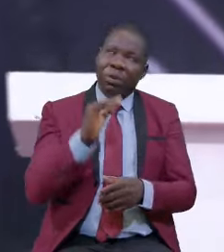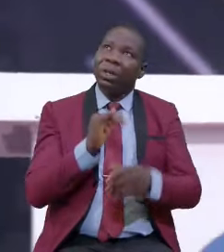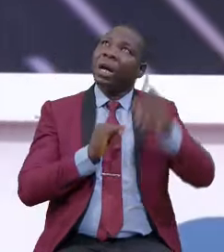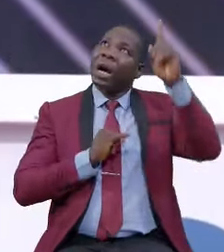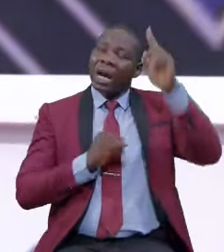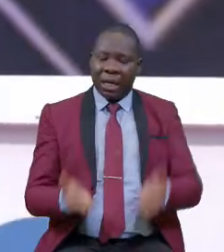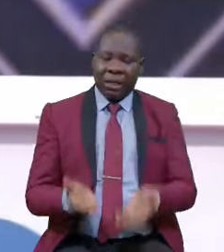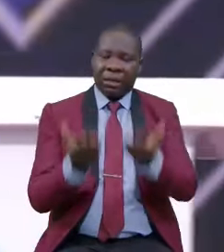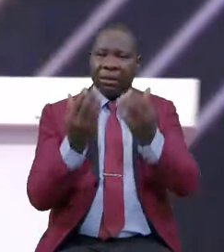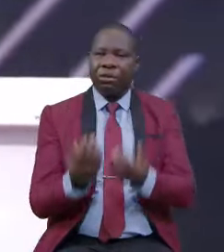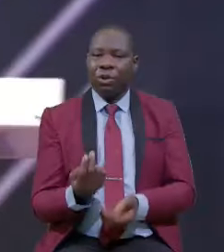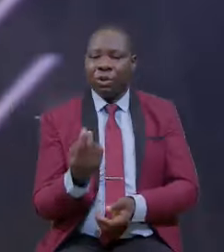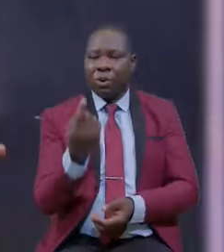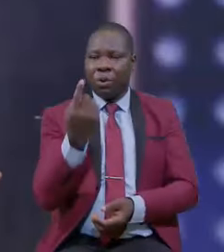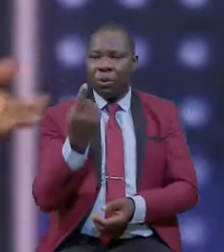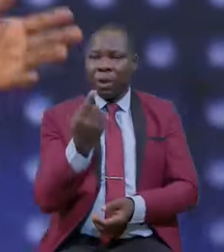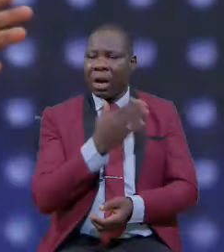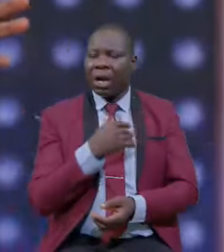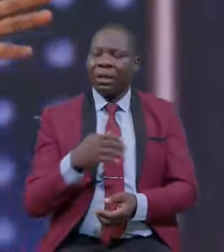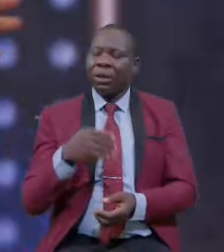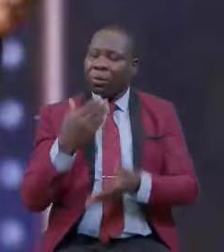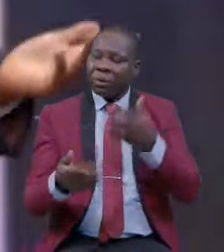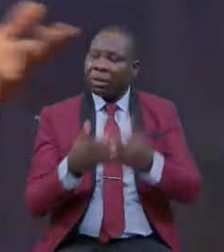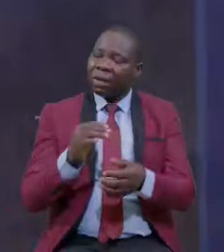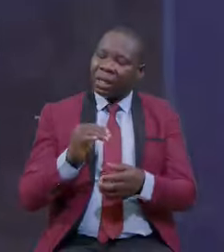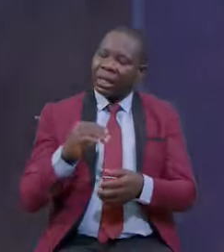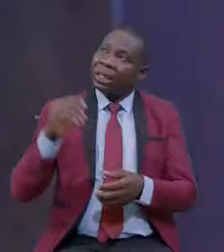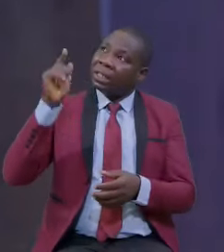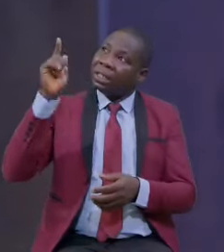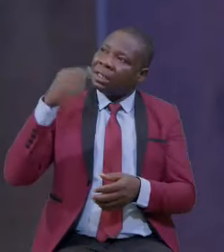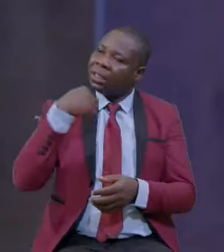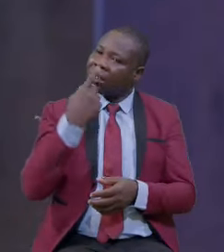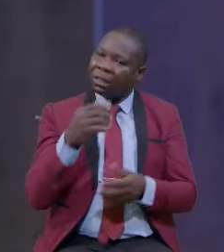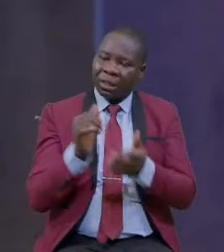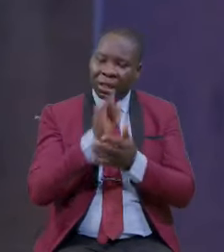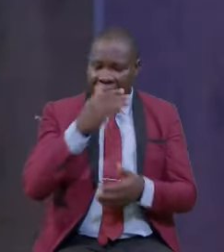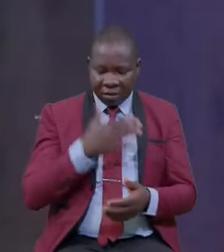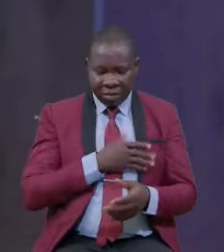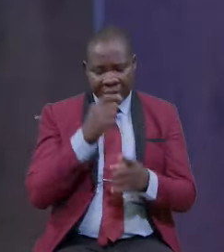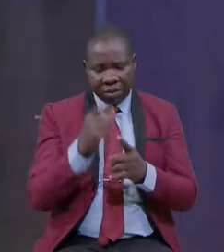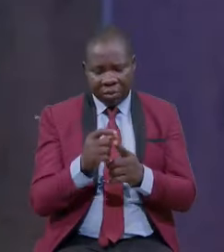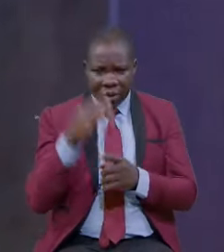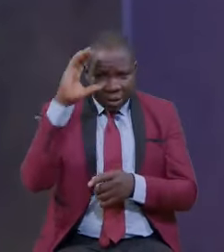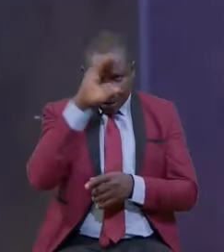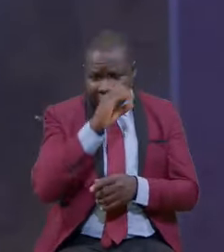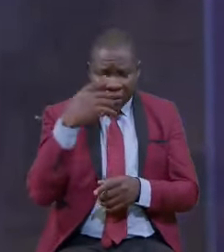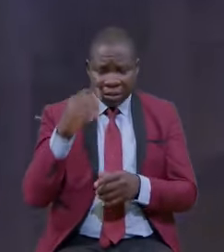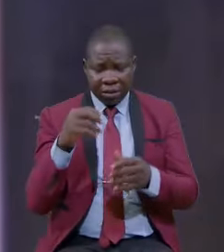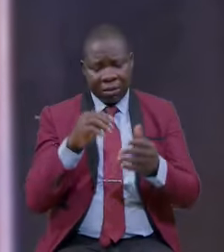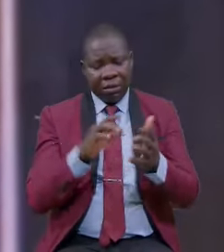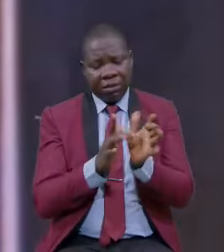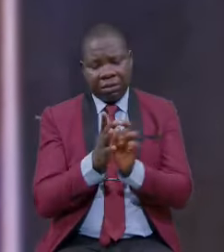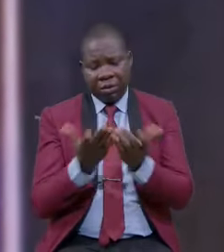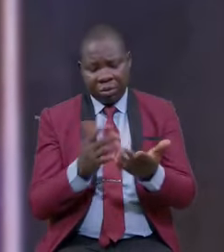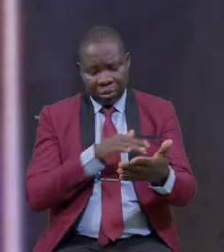mouth. And whatever he says, that's my word. The scriptures, search the scriptures, study the scriptures, expound